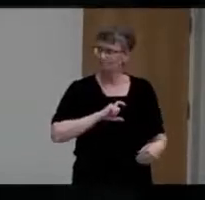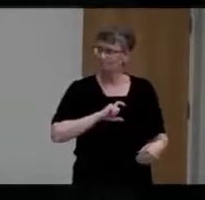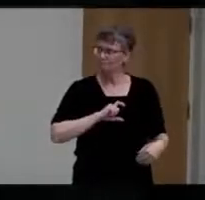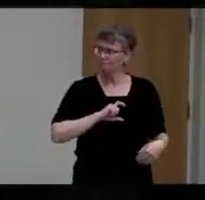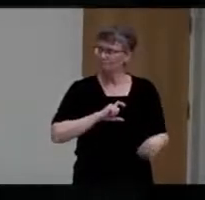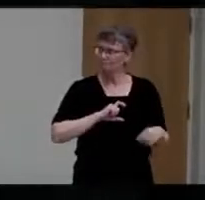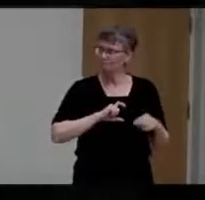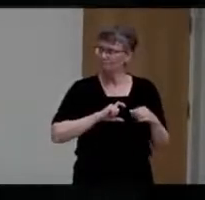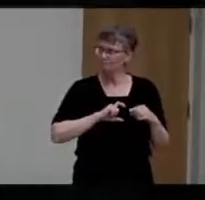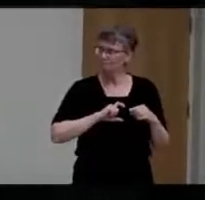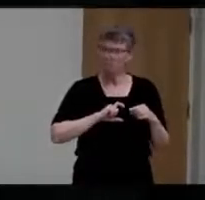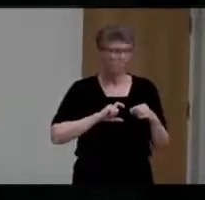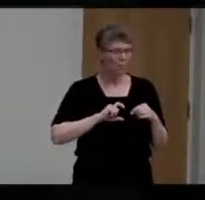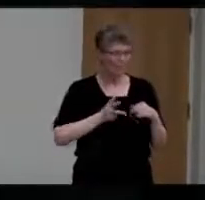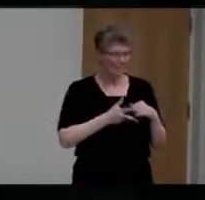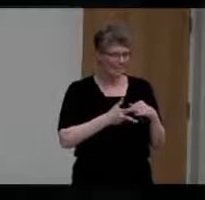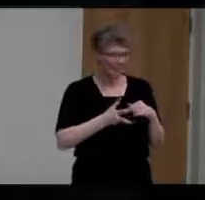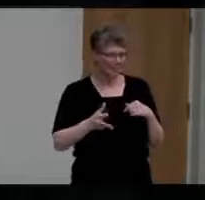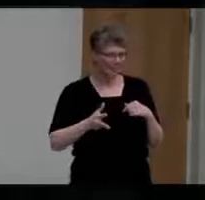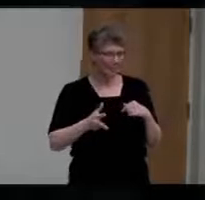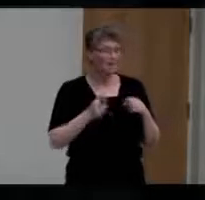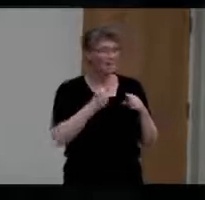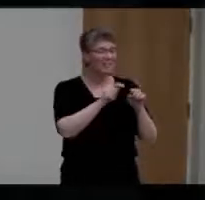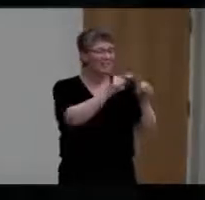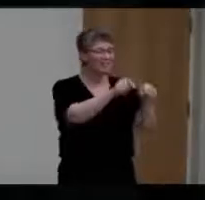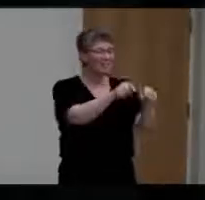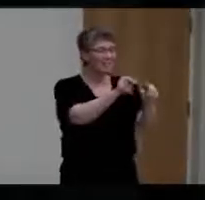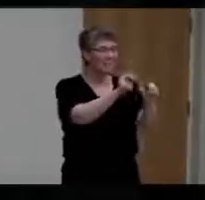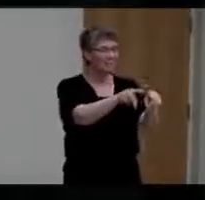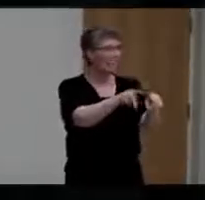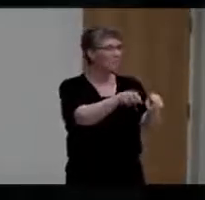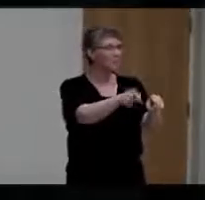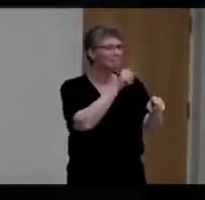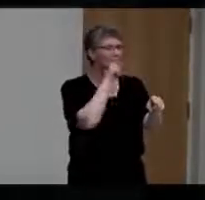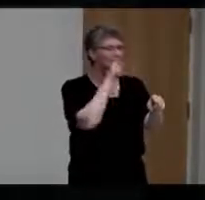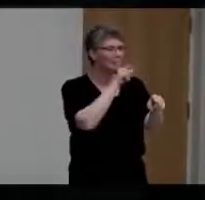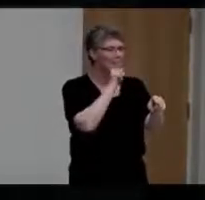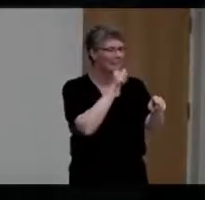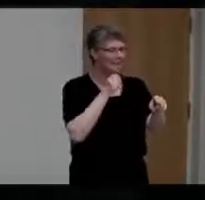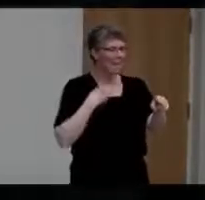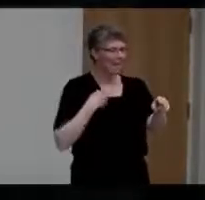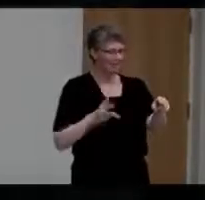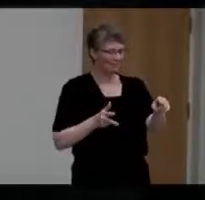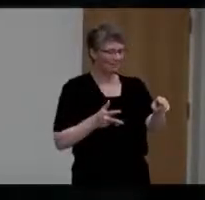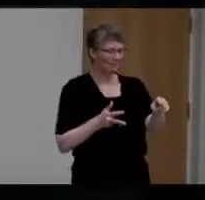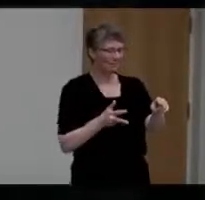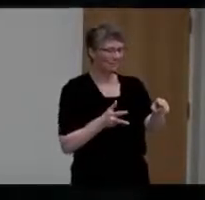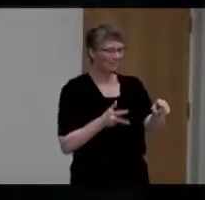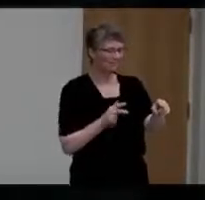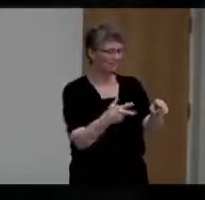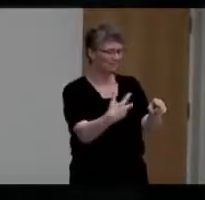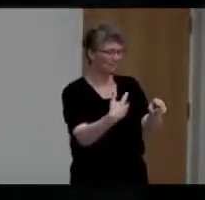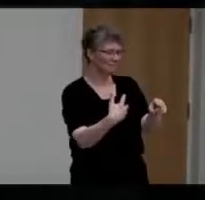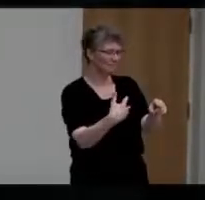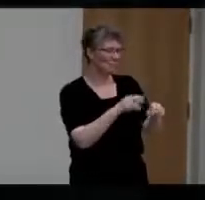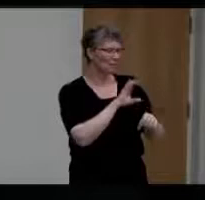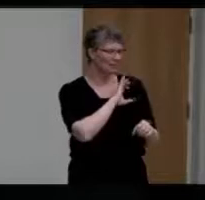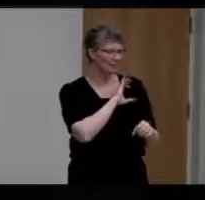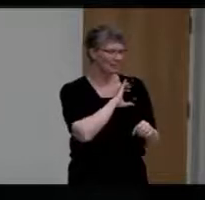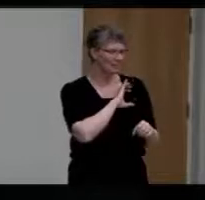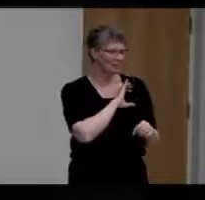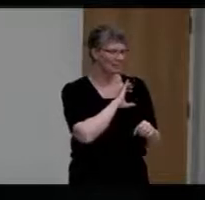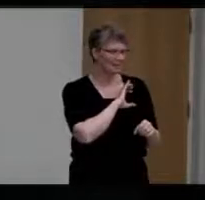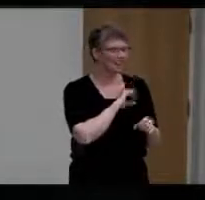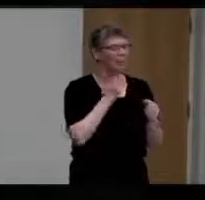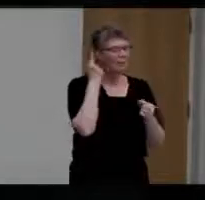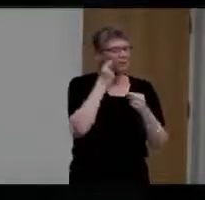so how do you think about who's able to use those algorithms and not only be the subject by inputting their data, but be on